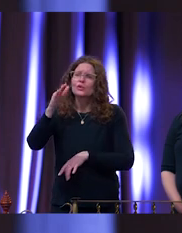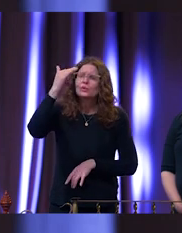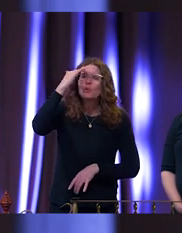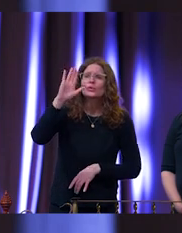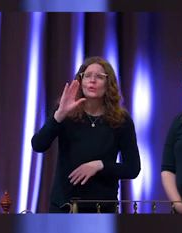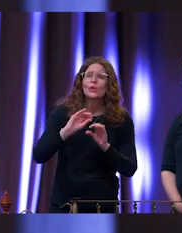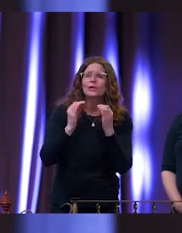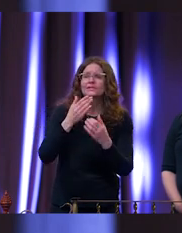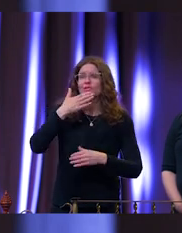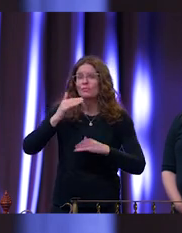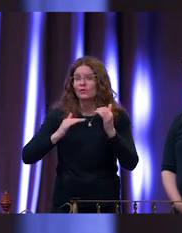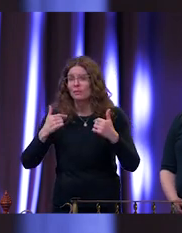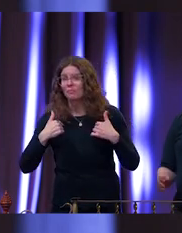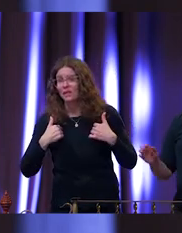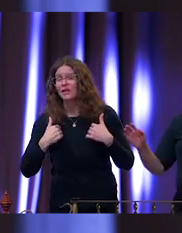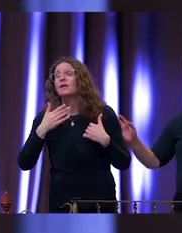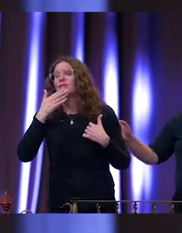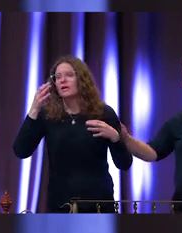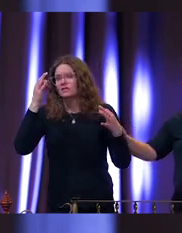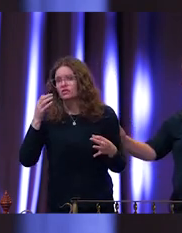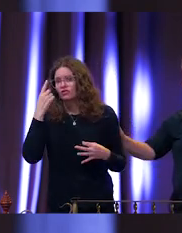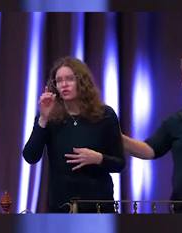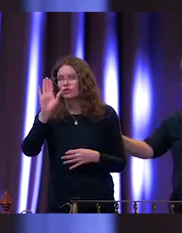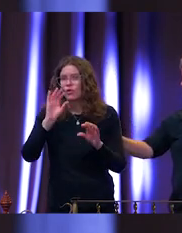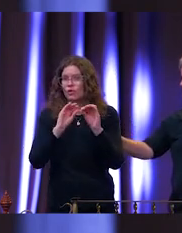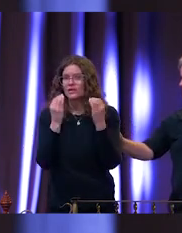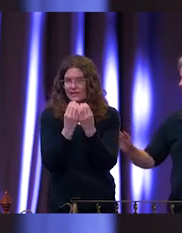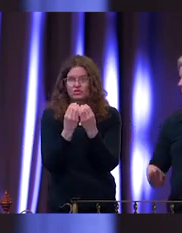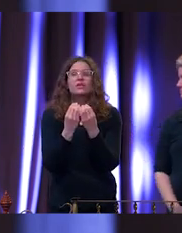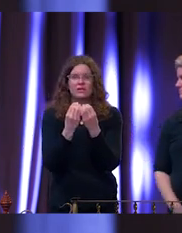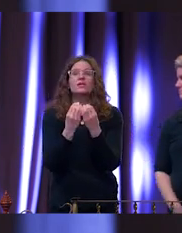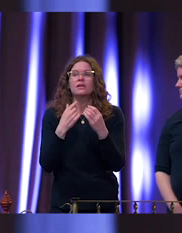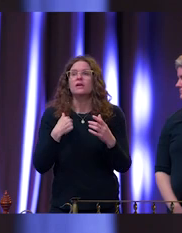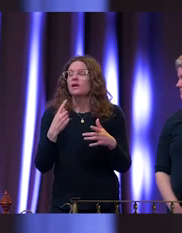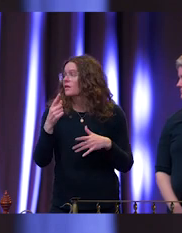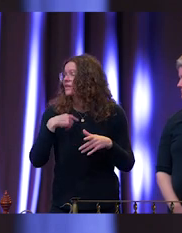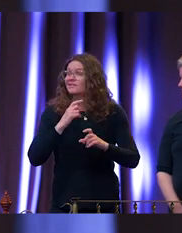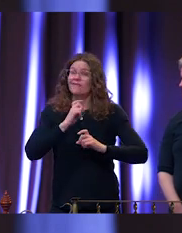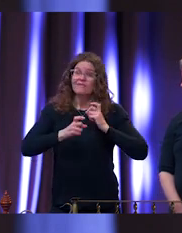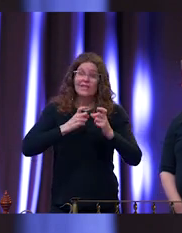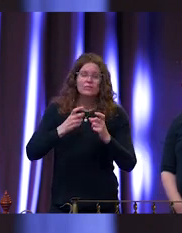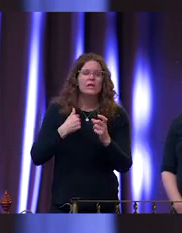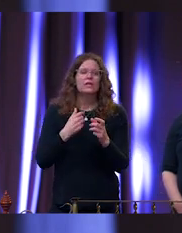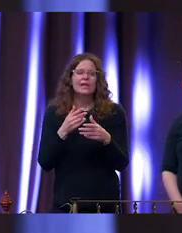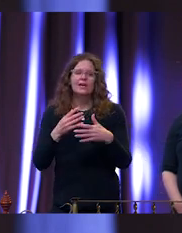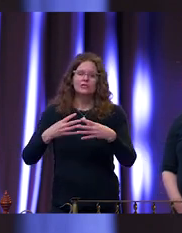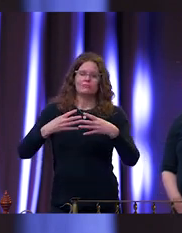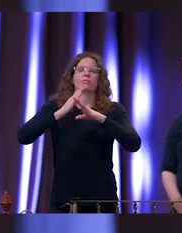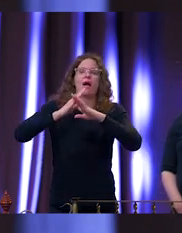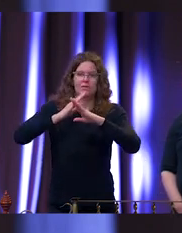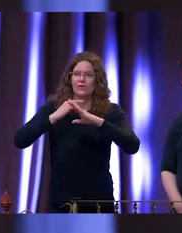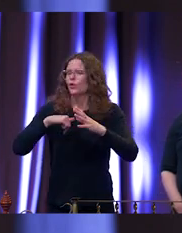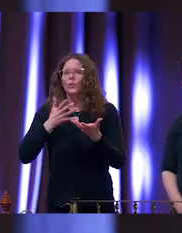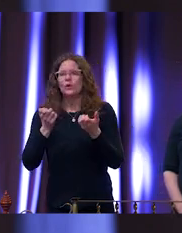best. Make the best decision for your organization. We know the history of philanthropy as one that loves to gatekeep. We're not trying to gatekeep